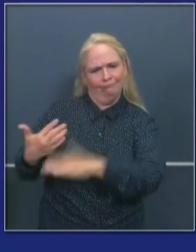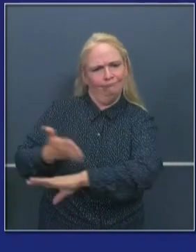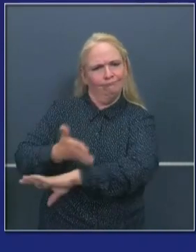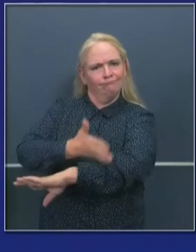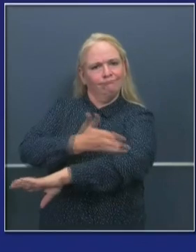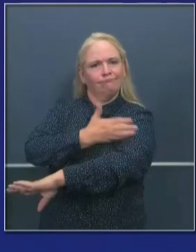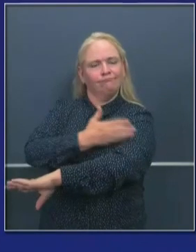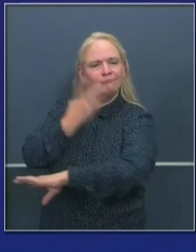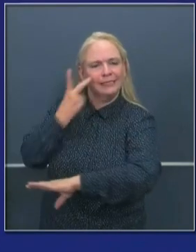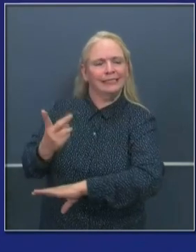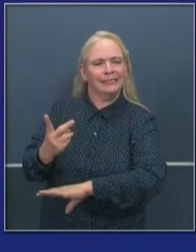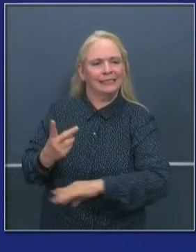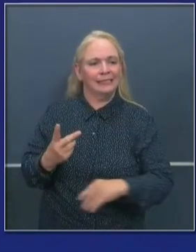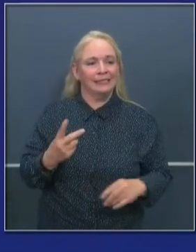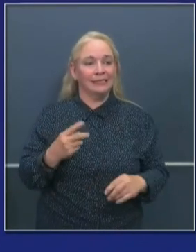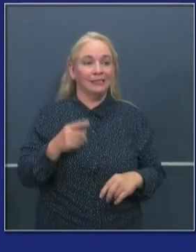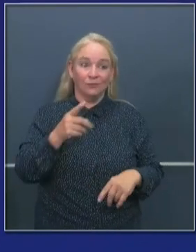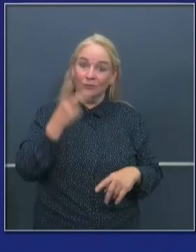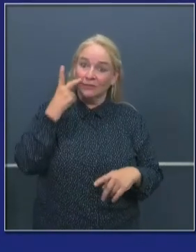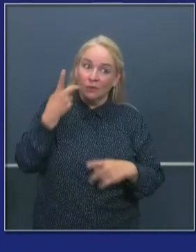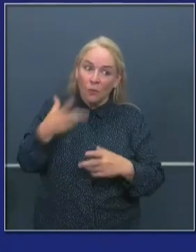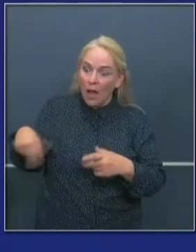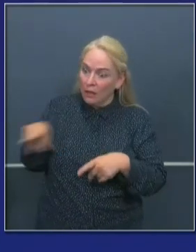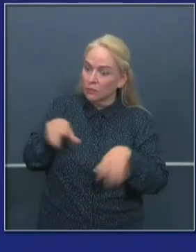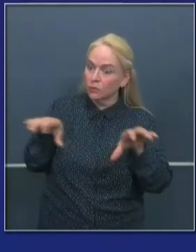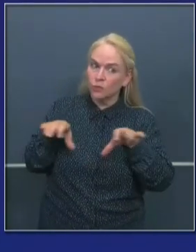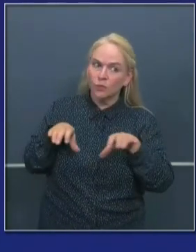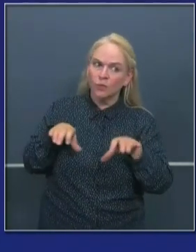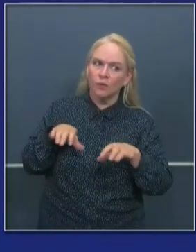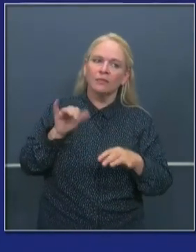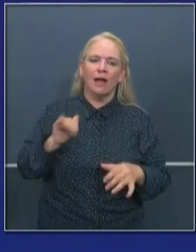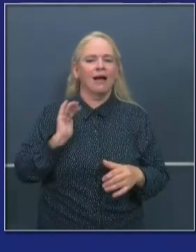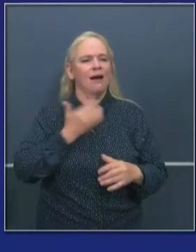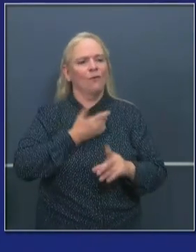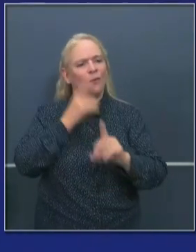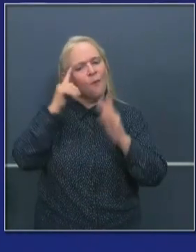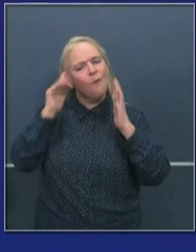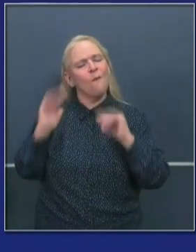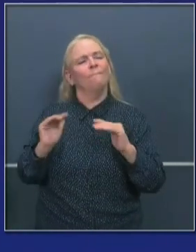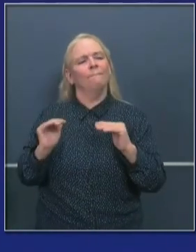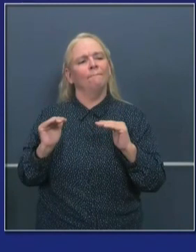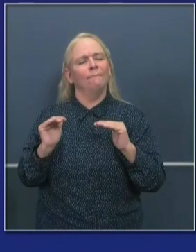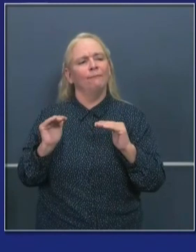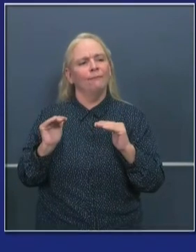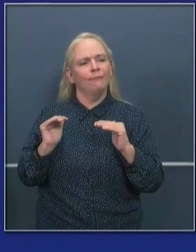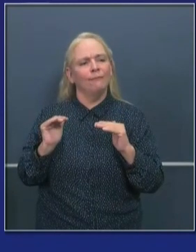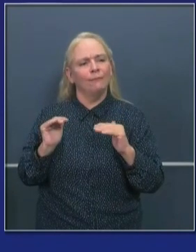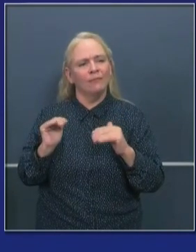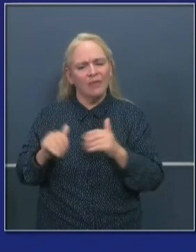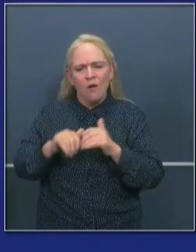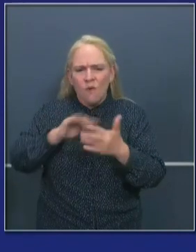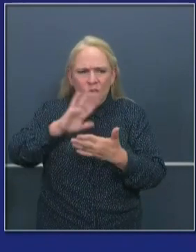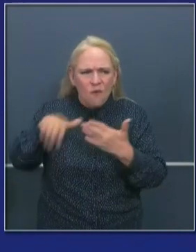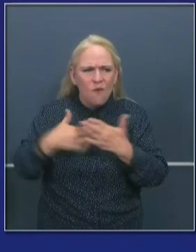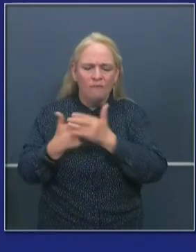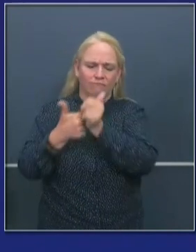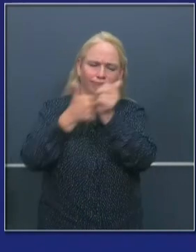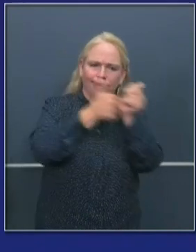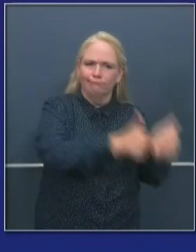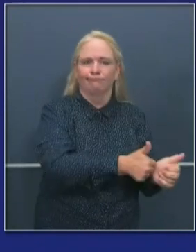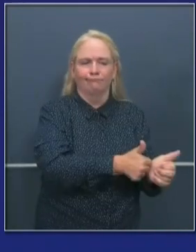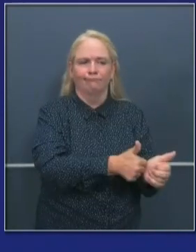seen local level action along the lines of what we were hoping for, and we expect all 19 to come into compliance. And again, if